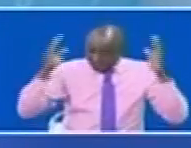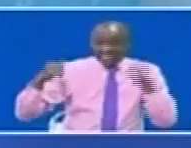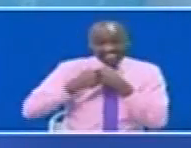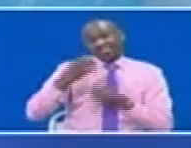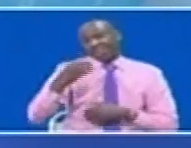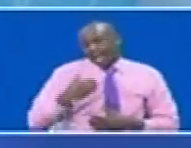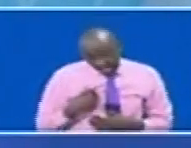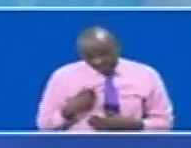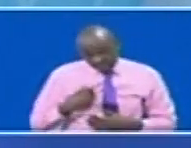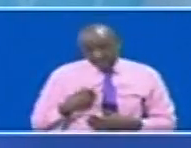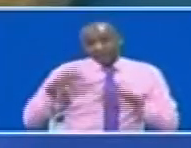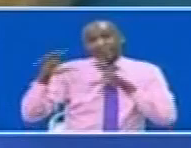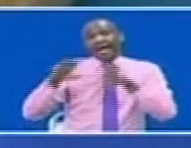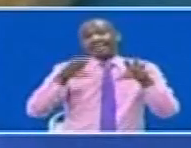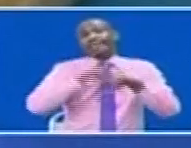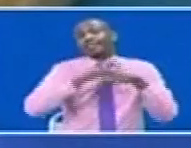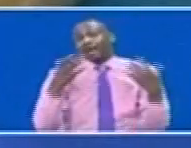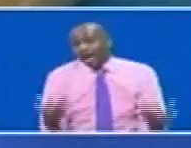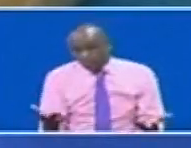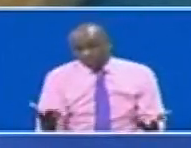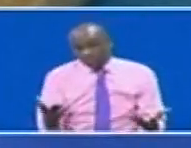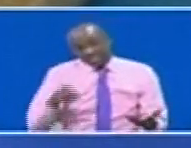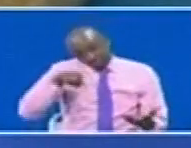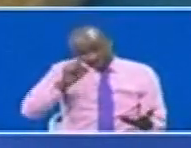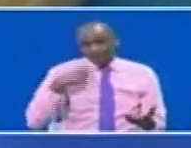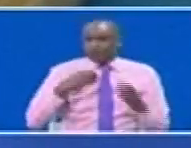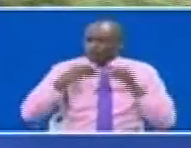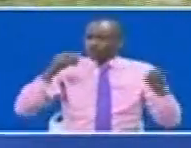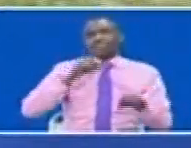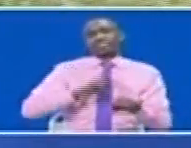from them is market reach and remaining afloat for long